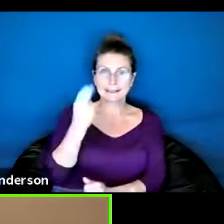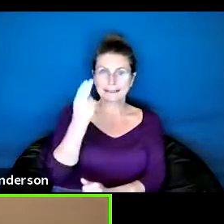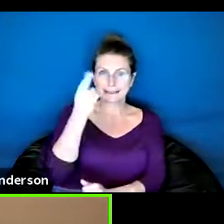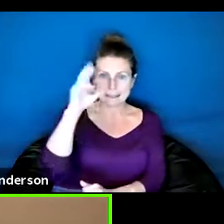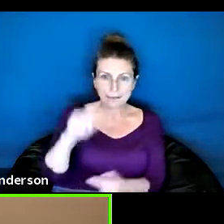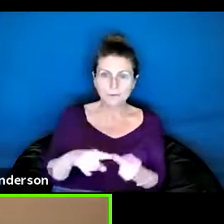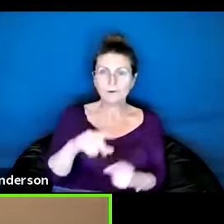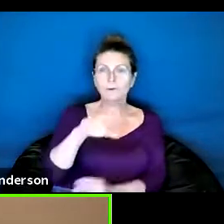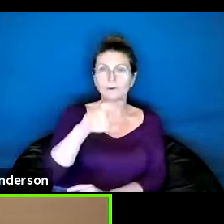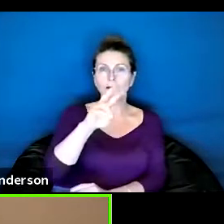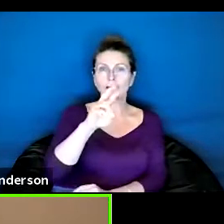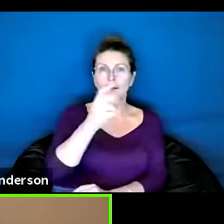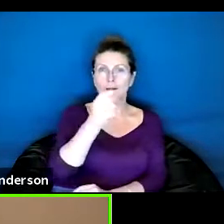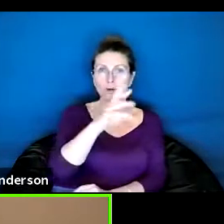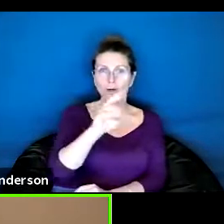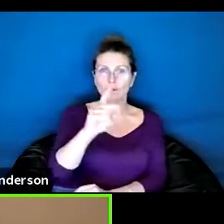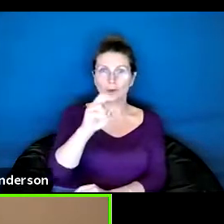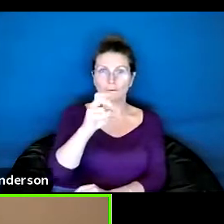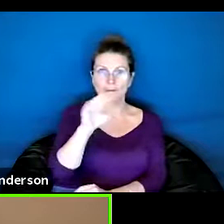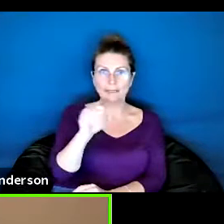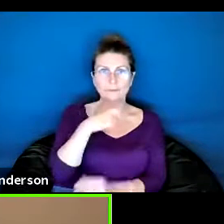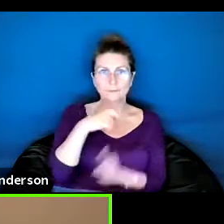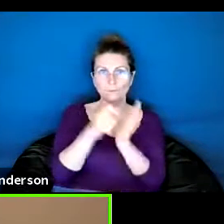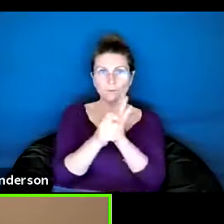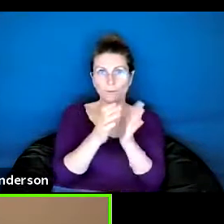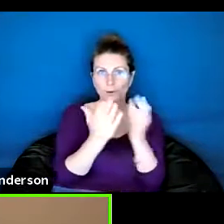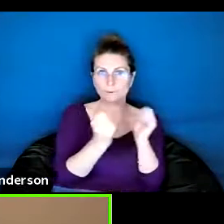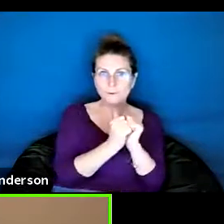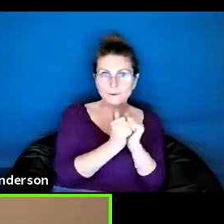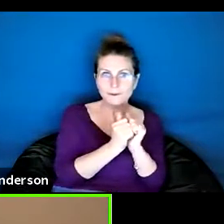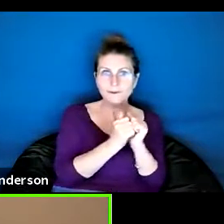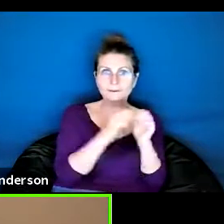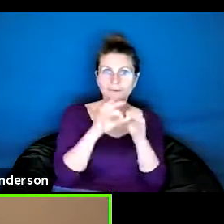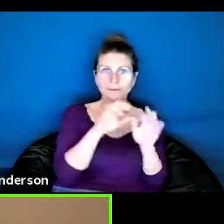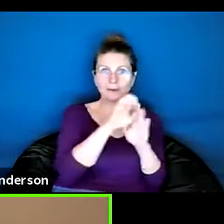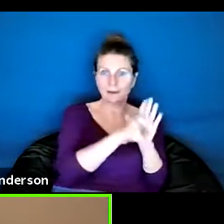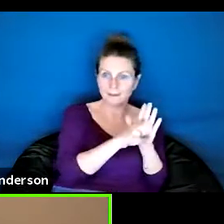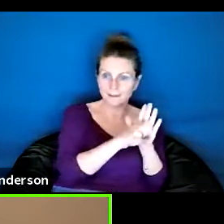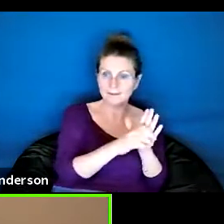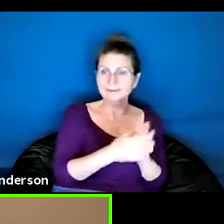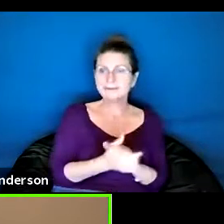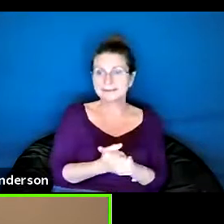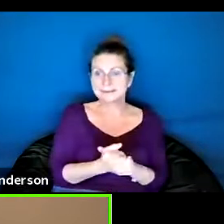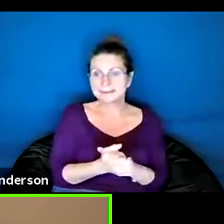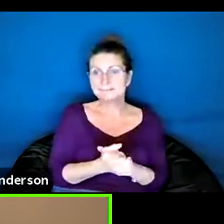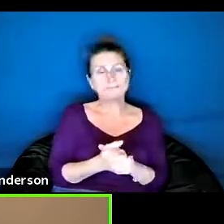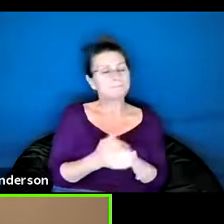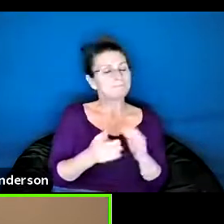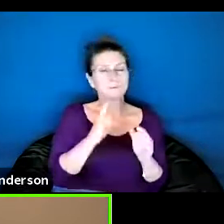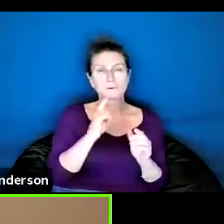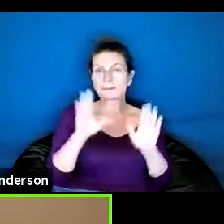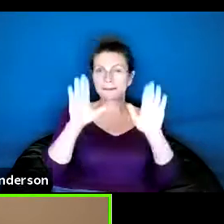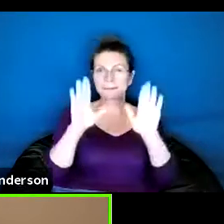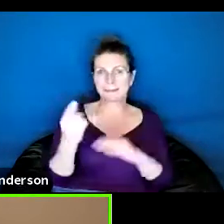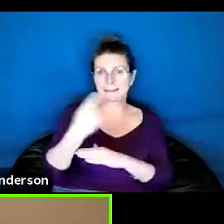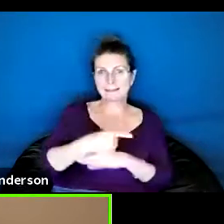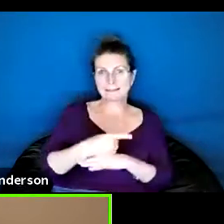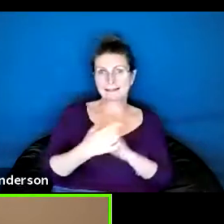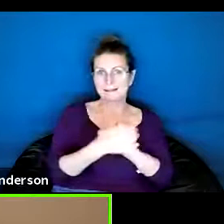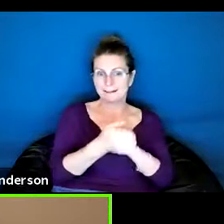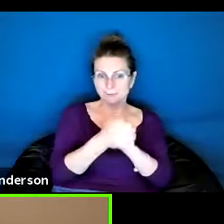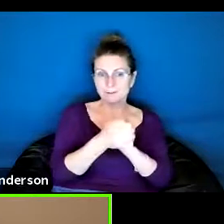Adrian Veens, with whom I co-edited a textbook in ethics. And so what a great day, and